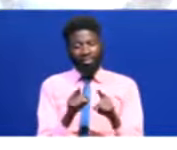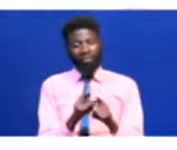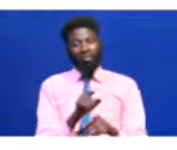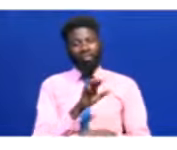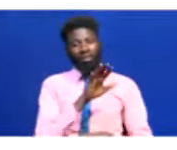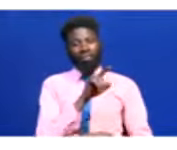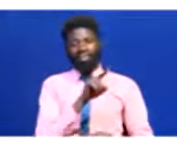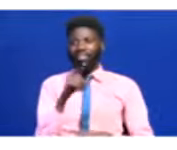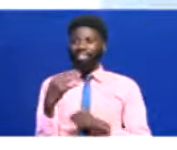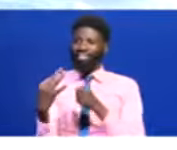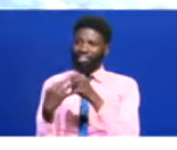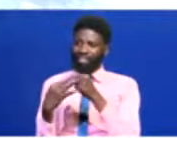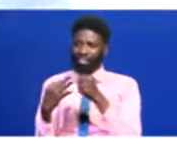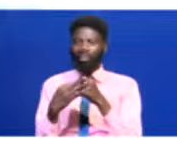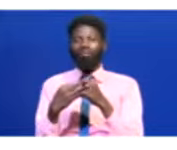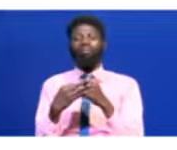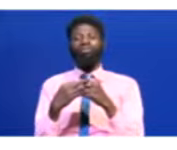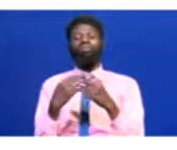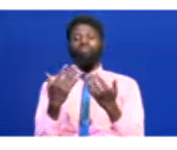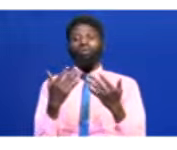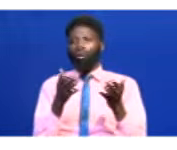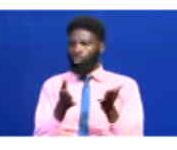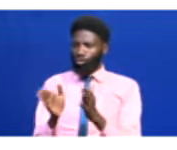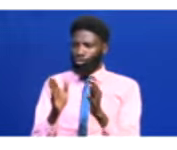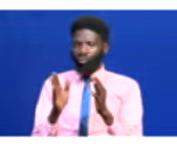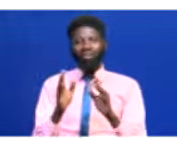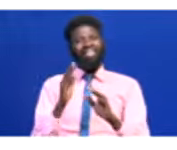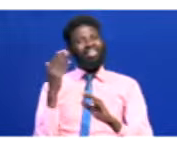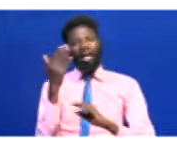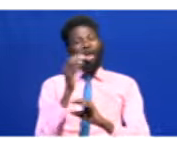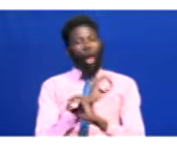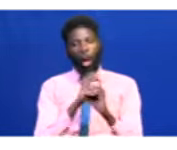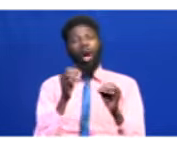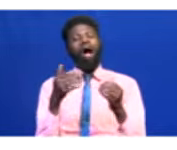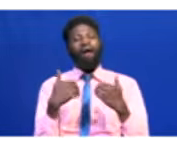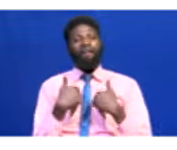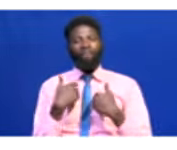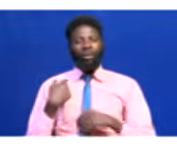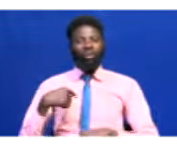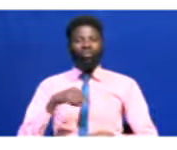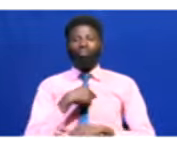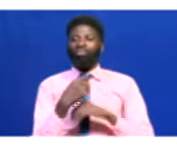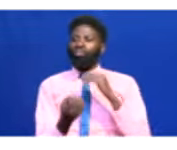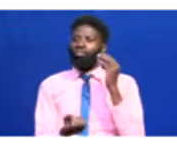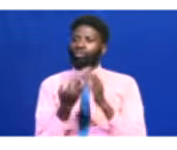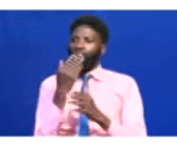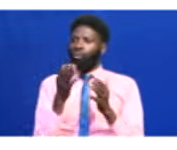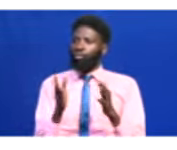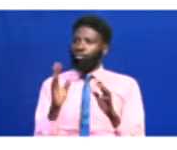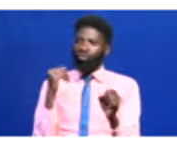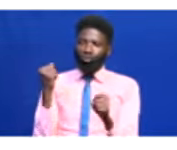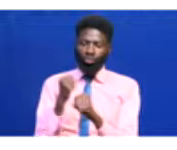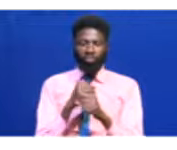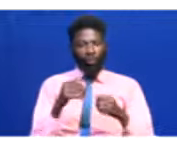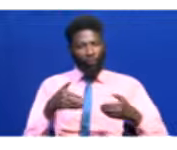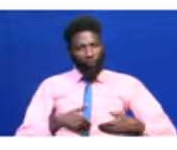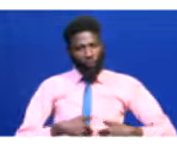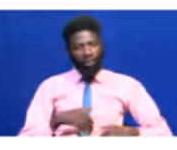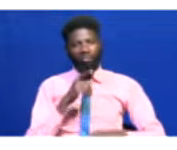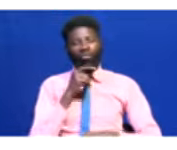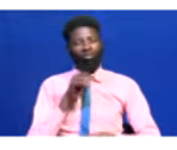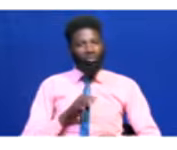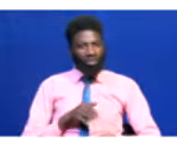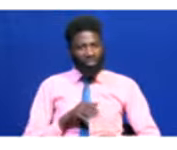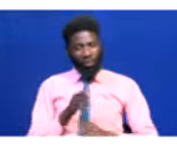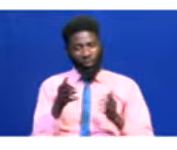get indirect employment. Mm-hmm. So we're also going to create employment to our young men and women. And